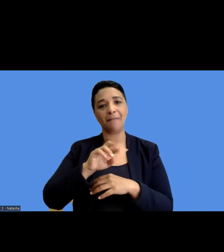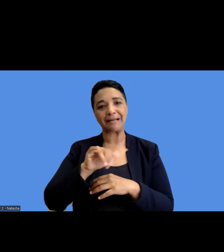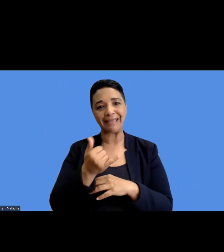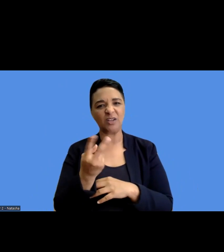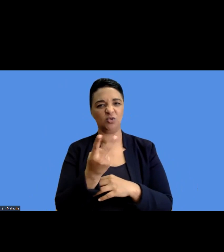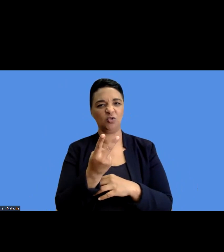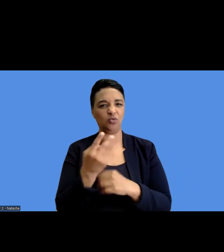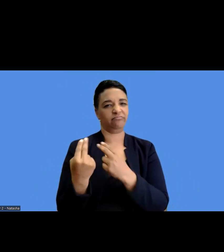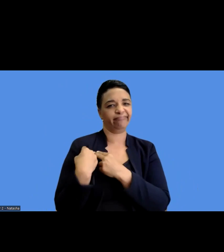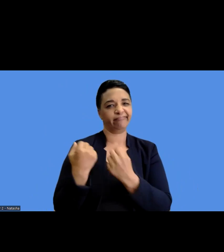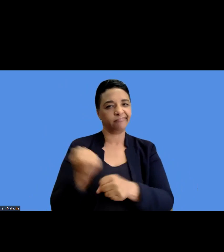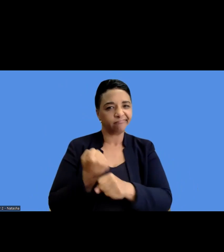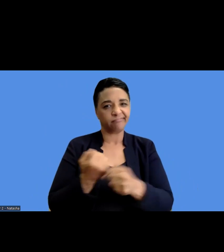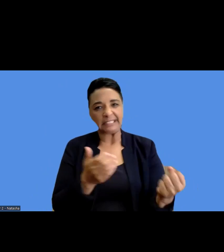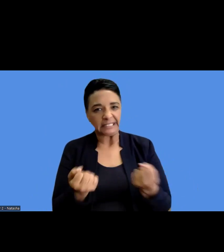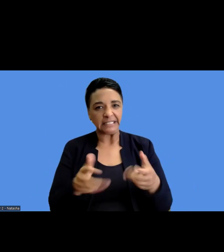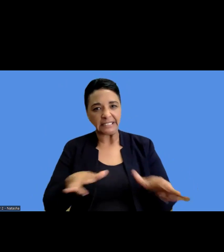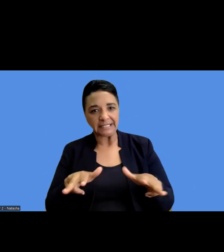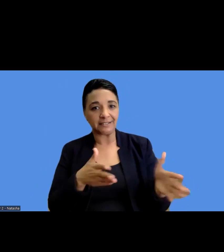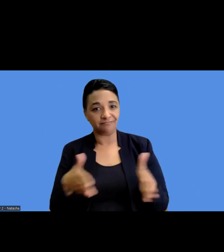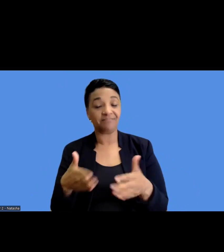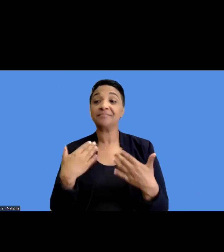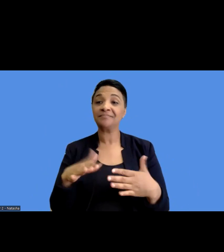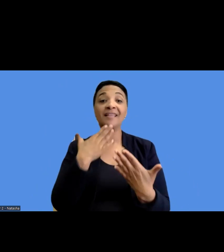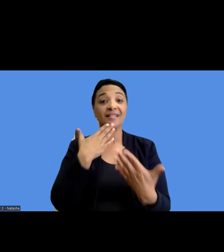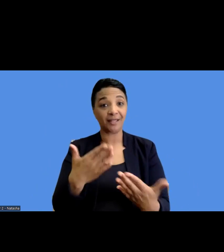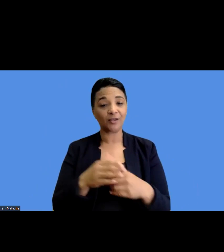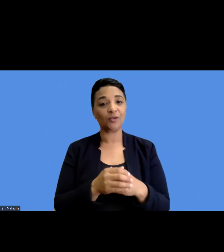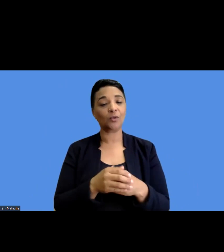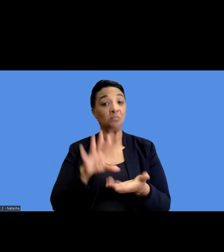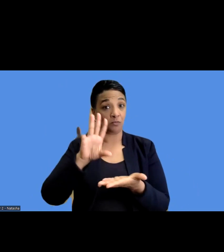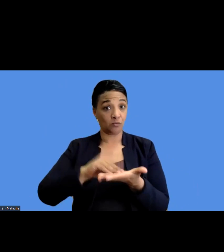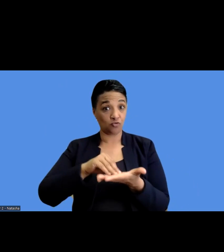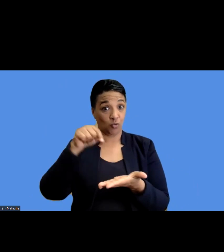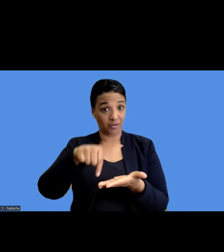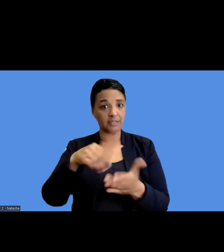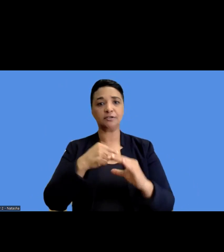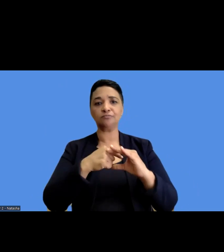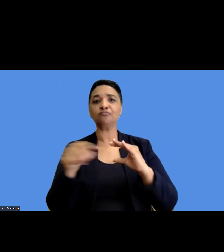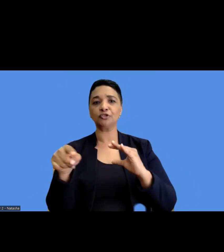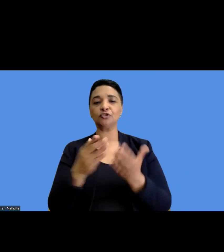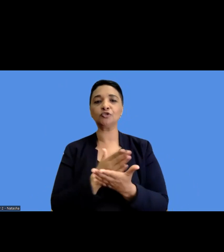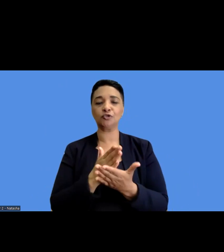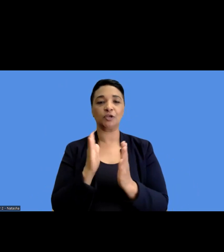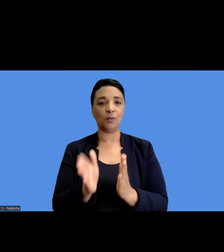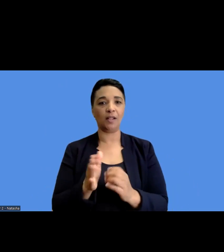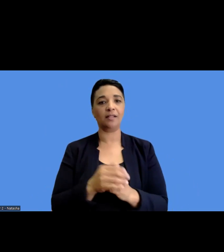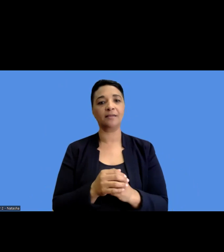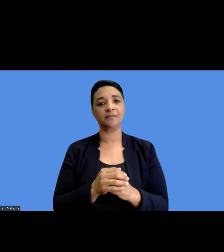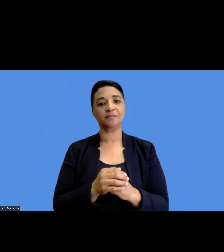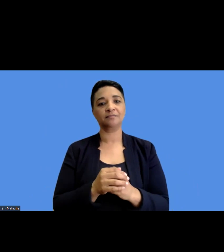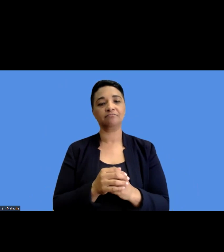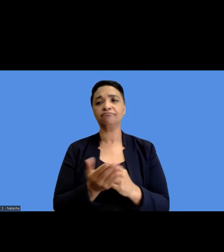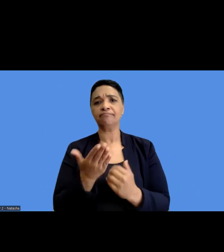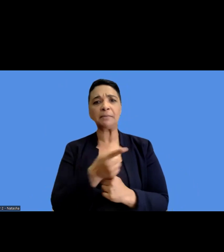team. And indeed, we will keep in touch, and we will share the recording for this session if some